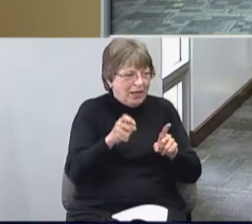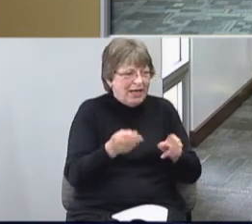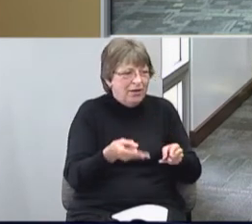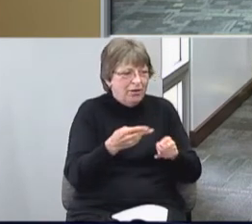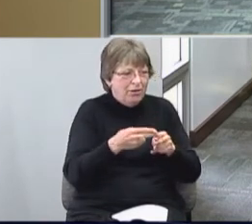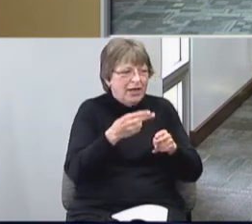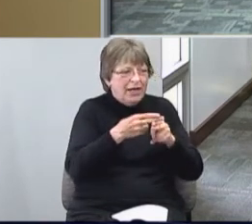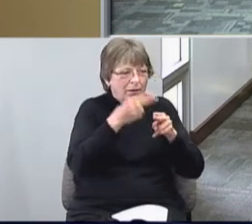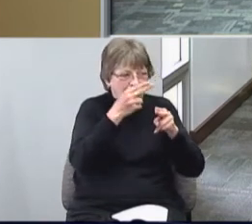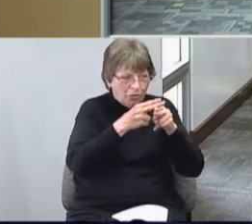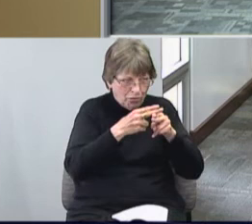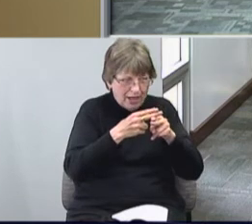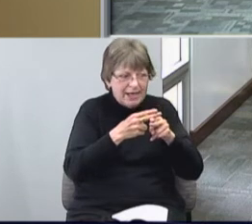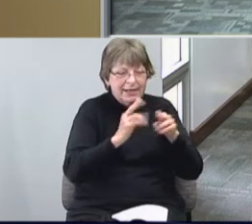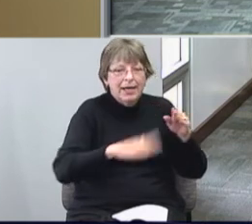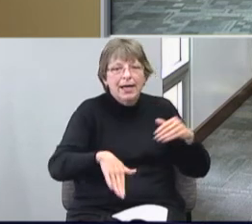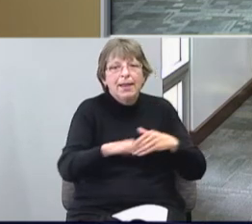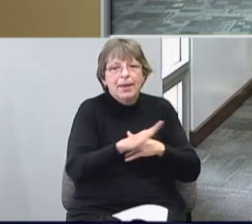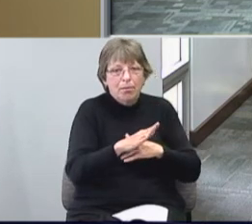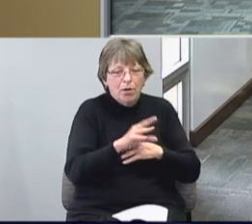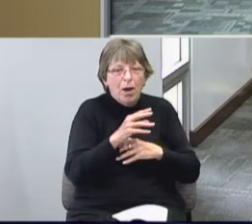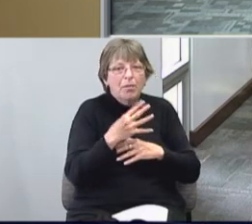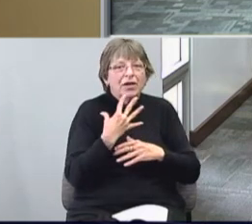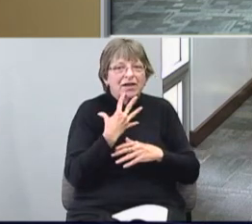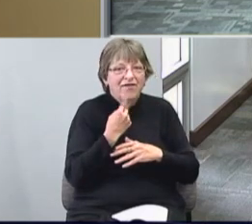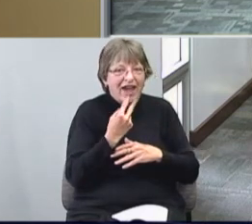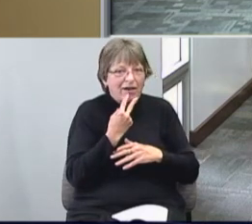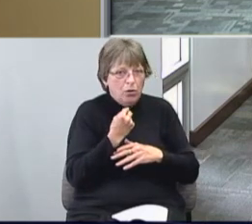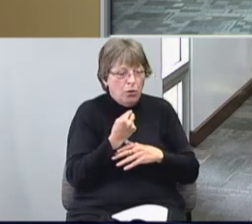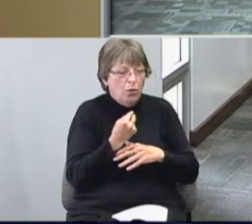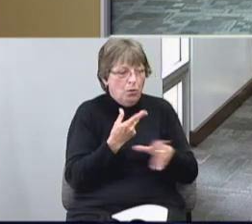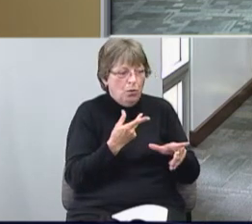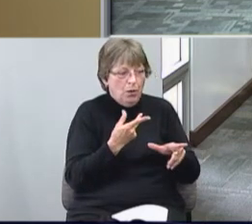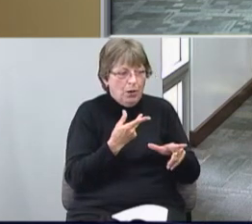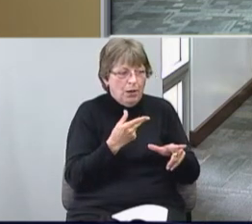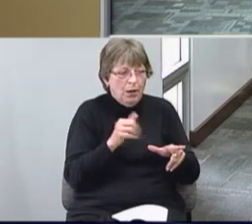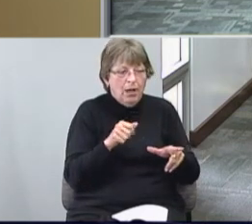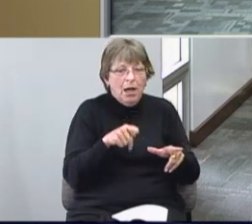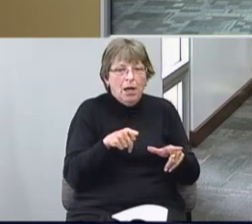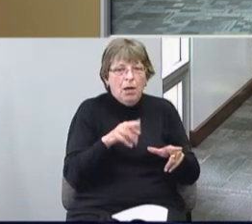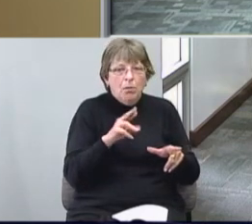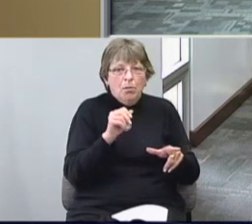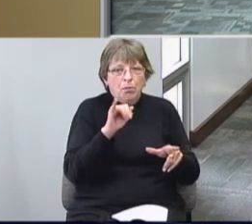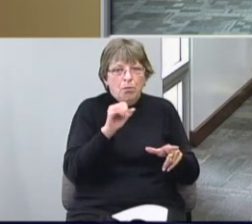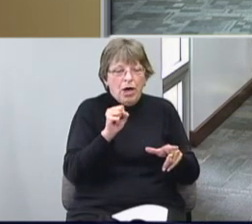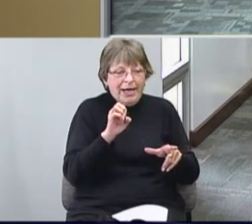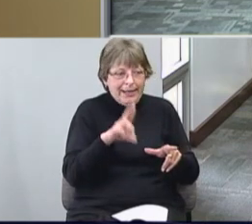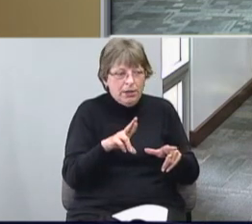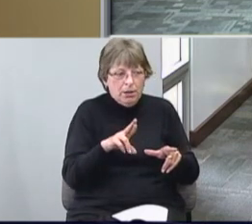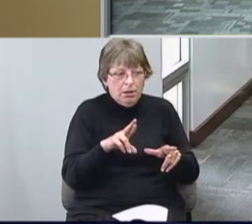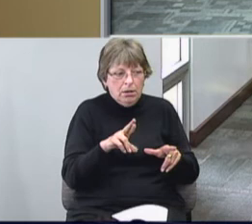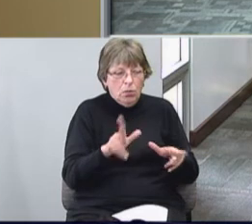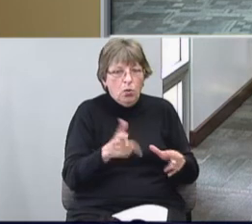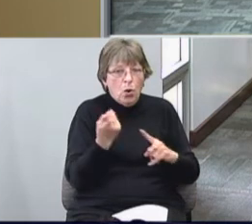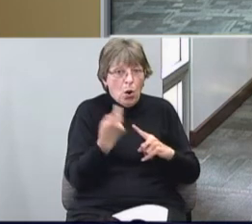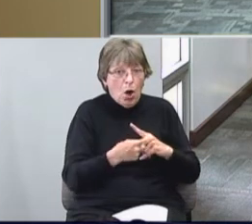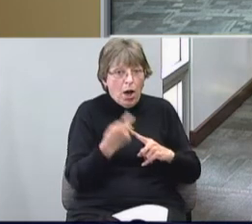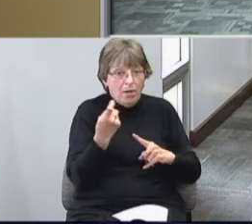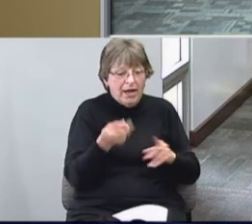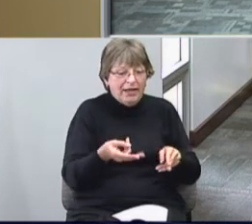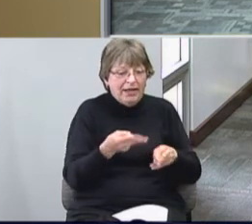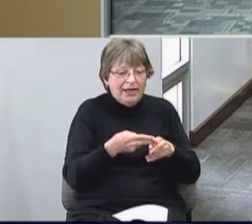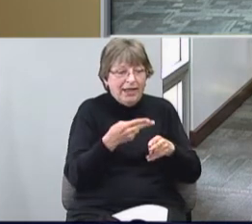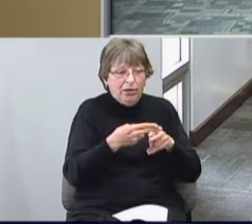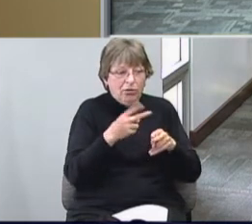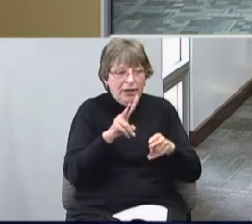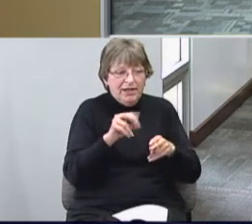Yeah. Yeah, there's an Right. assumption there. that The issue- the appraiser will automatically increase the